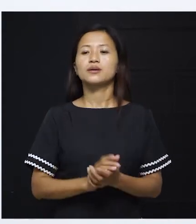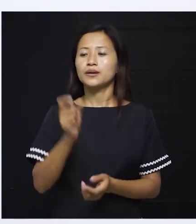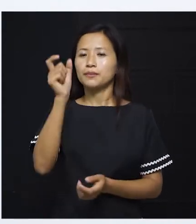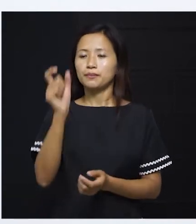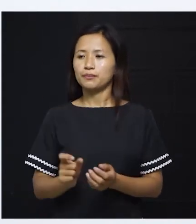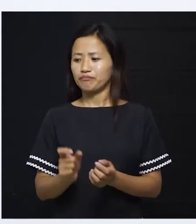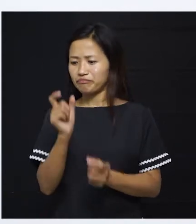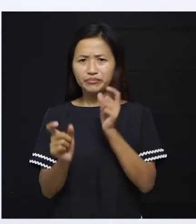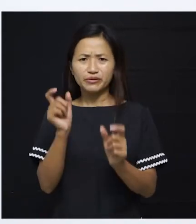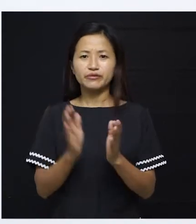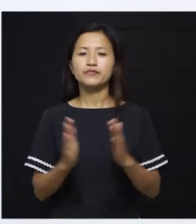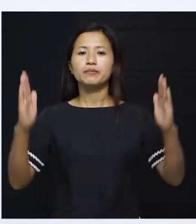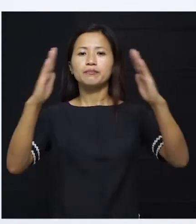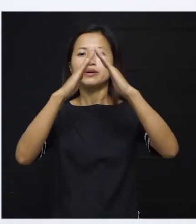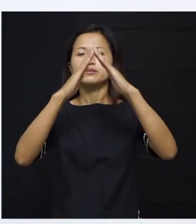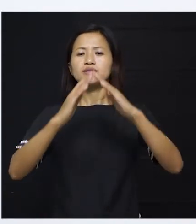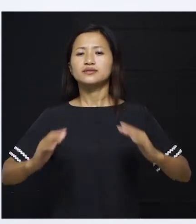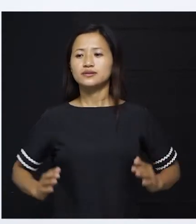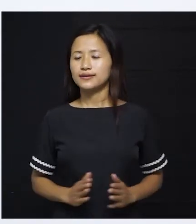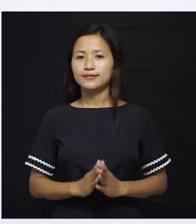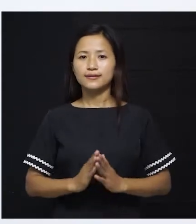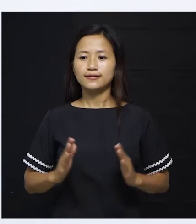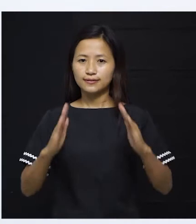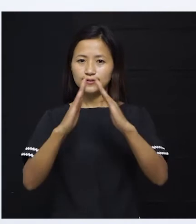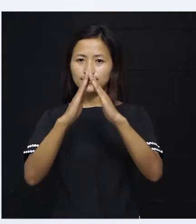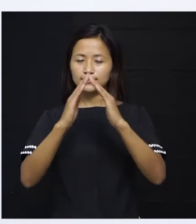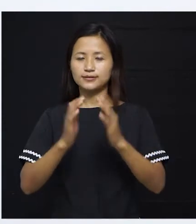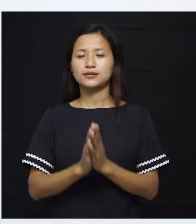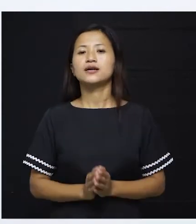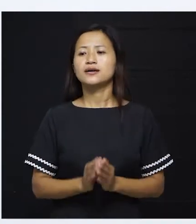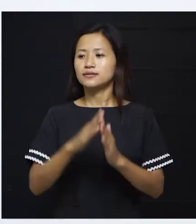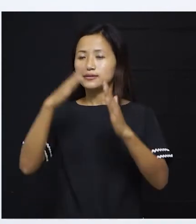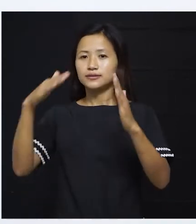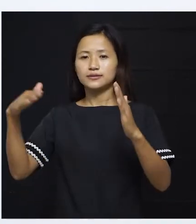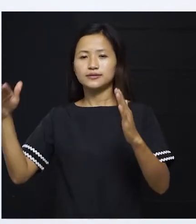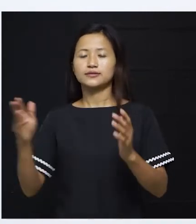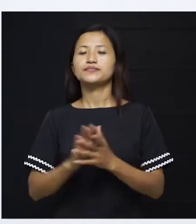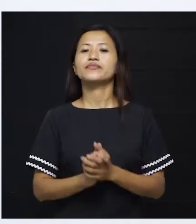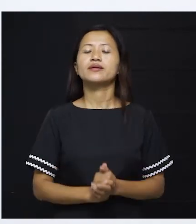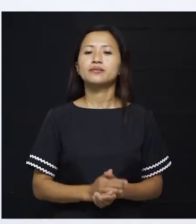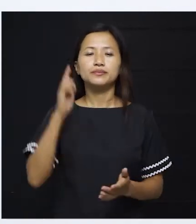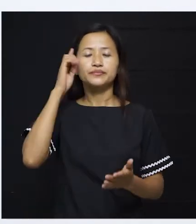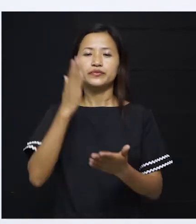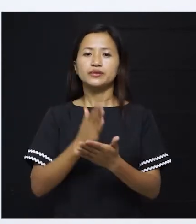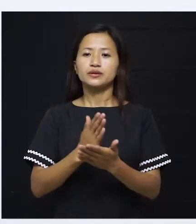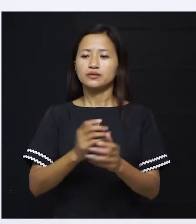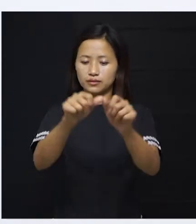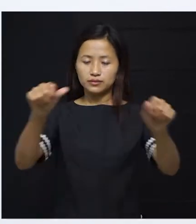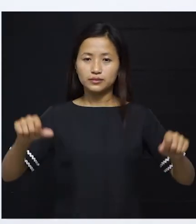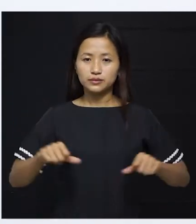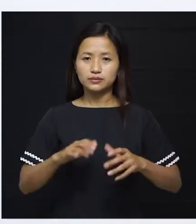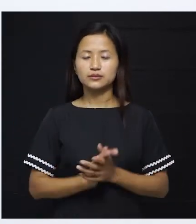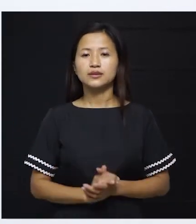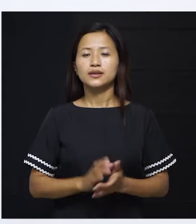from the mountains, people from the hills. And since Nagaland is mostly a hilly area, it is believed that the word